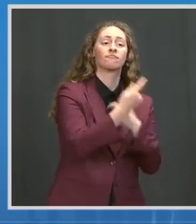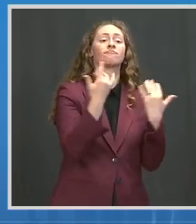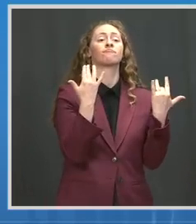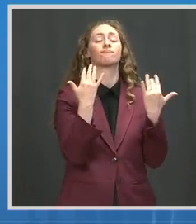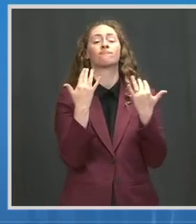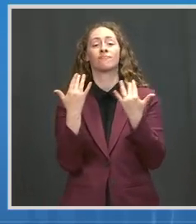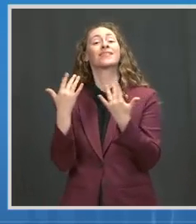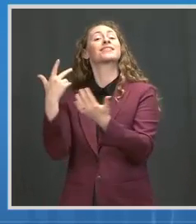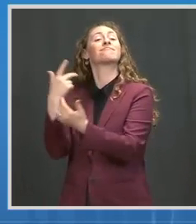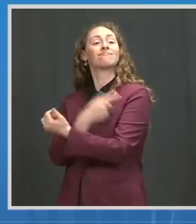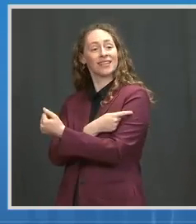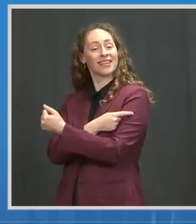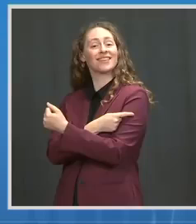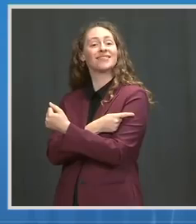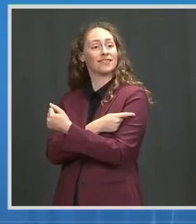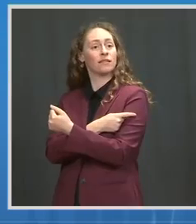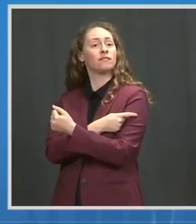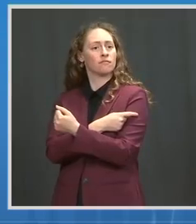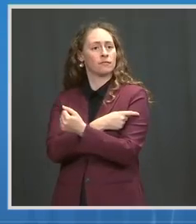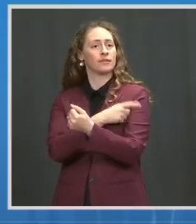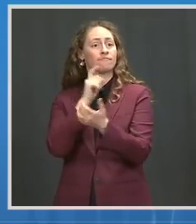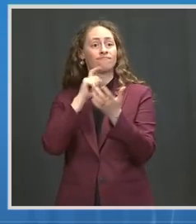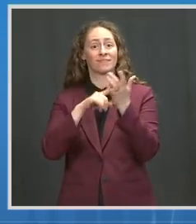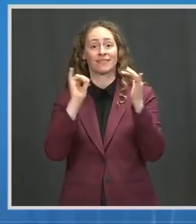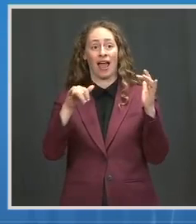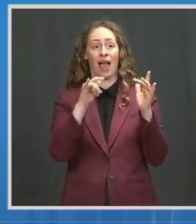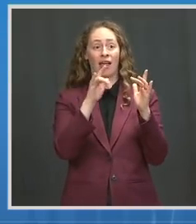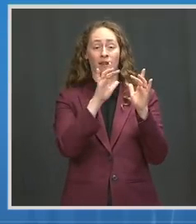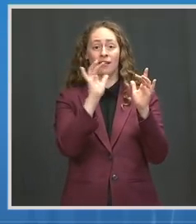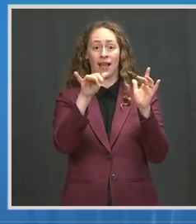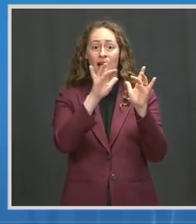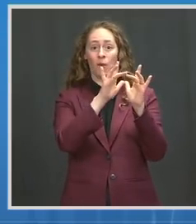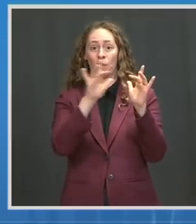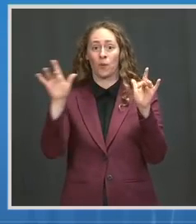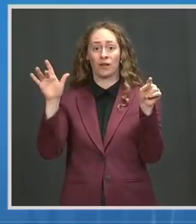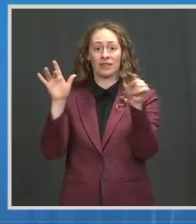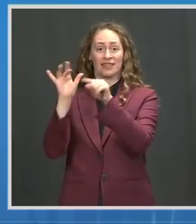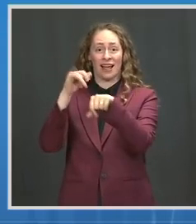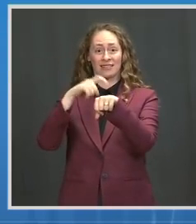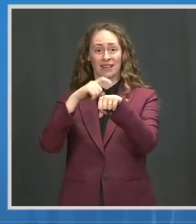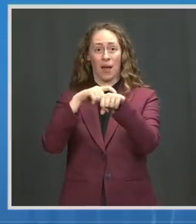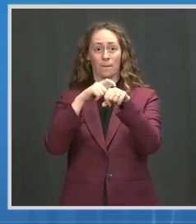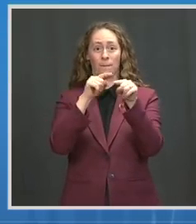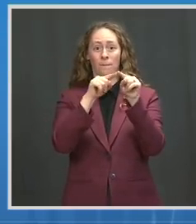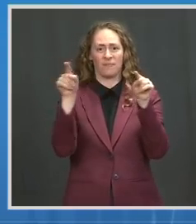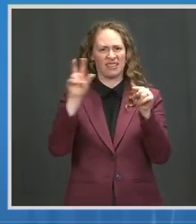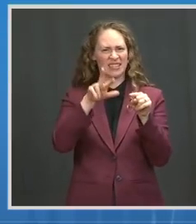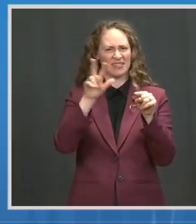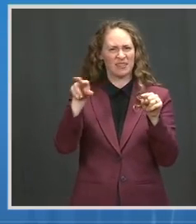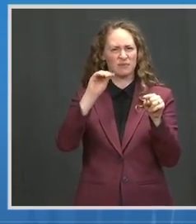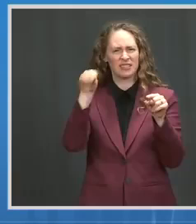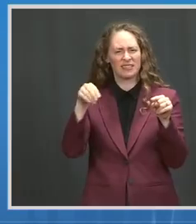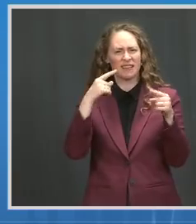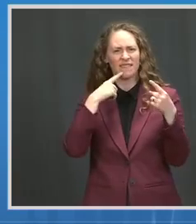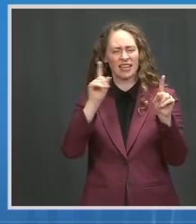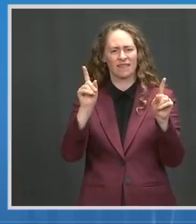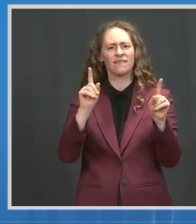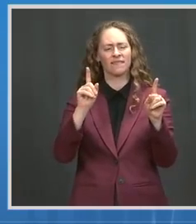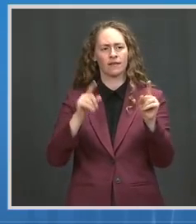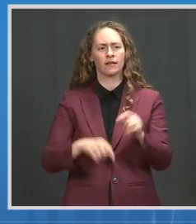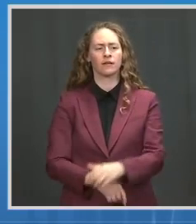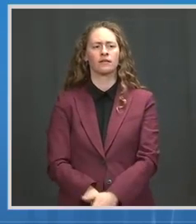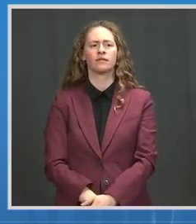were only 33% effective against symptomatic disease from Delta.